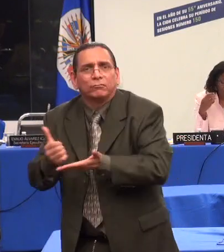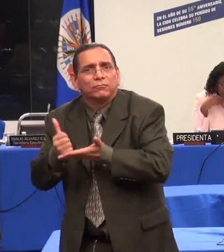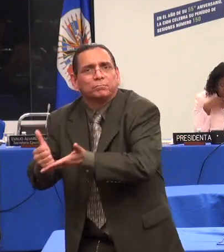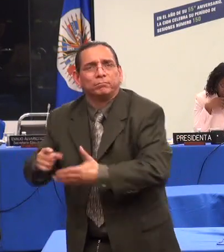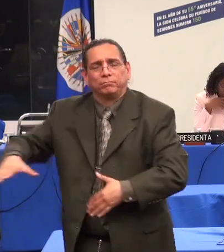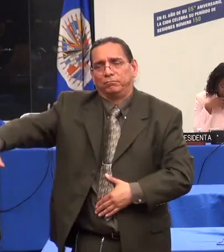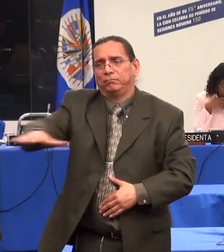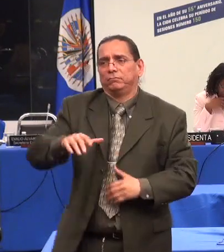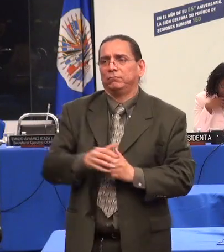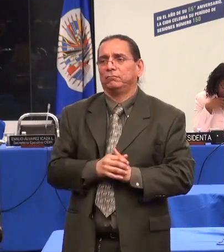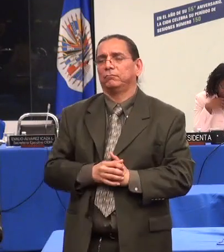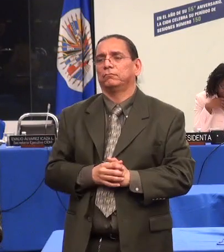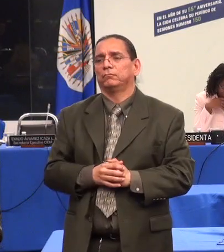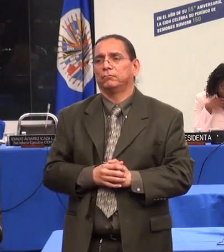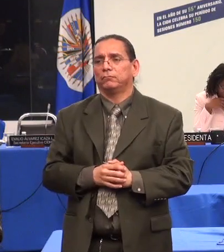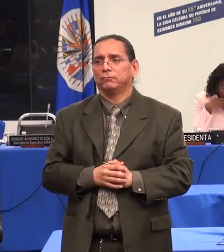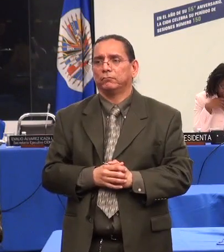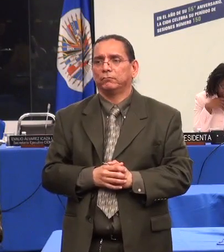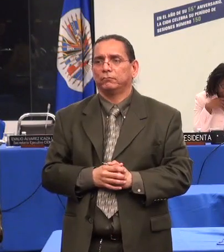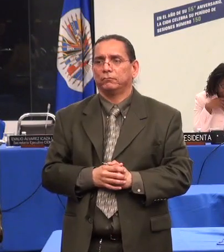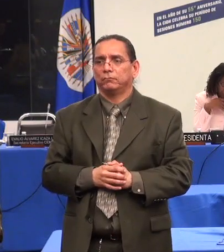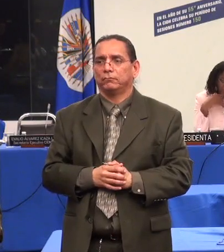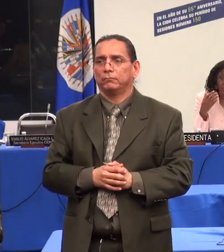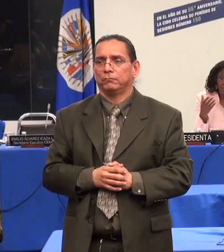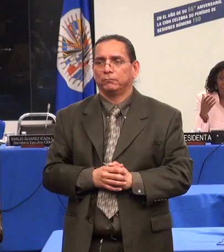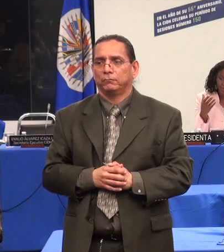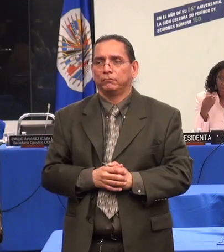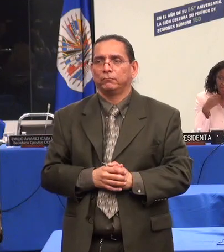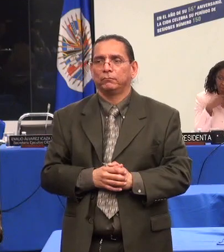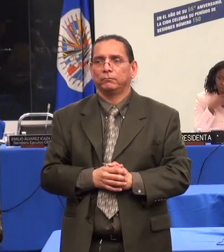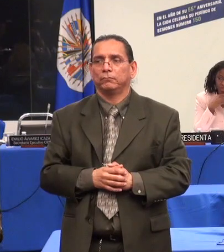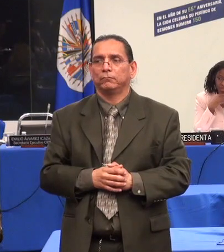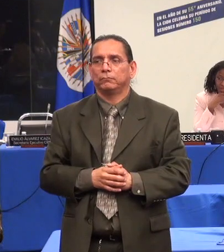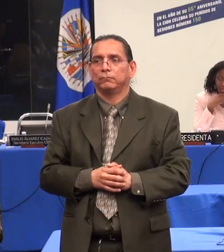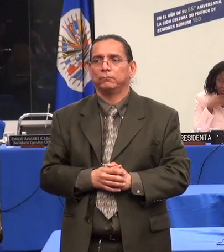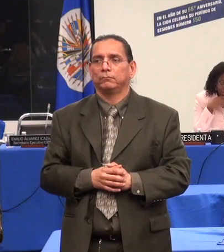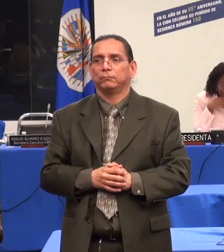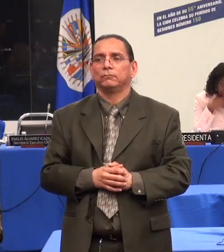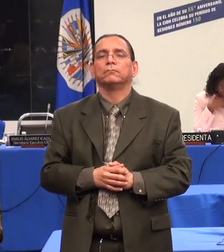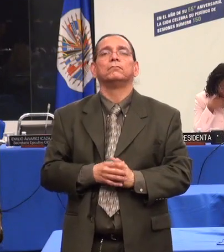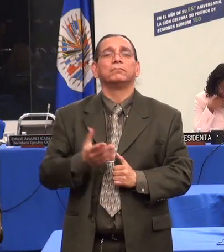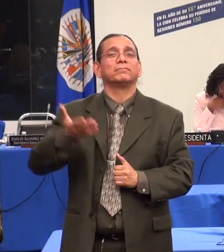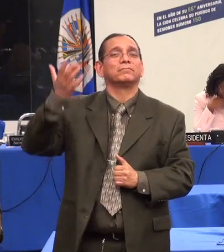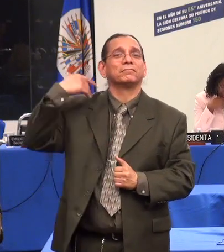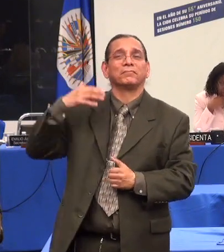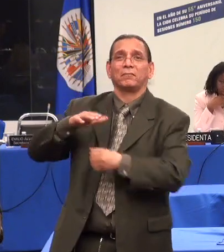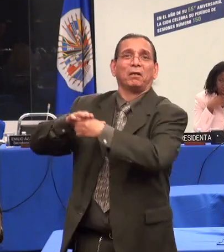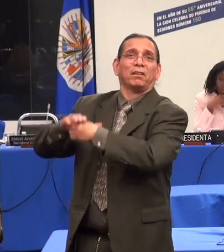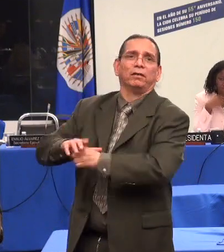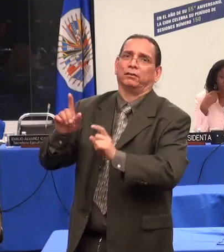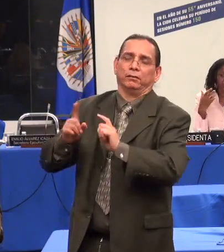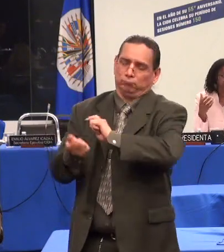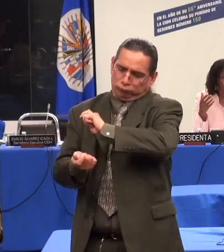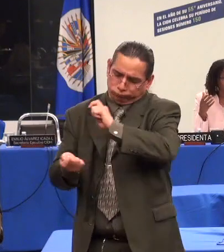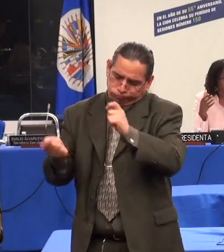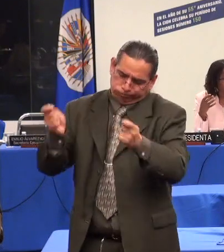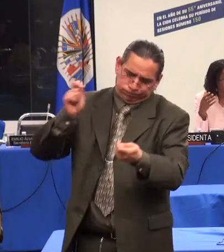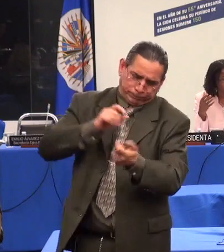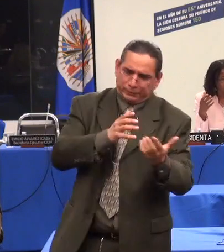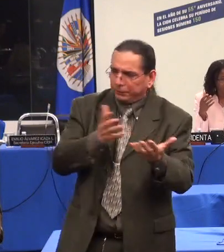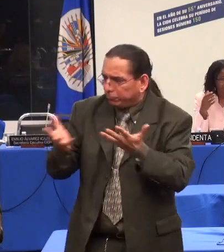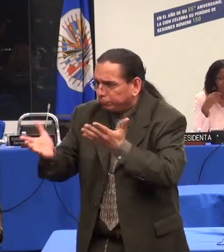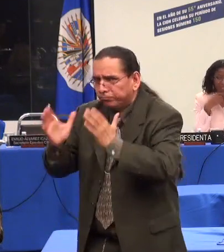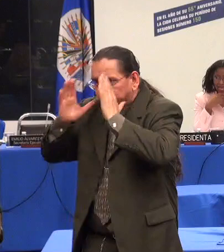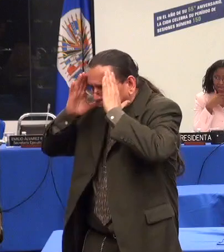appropriate for persons with disabilities offered in ways in which they can be easily comprehended to ensure that they